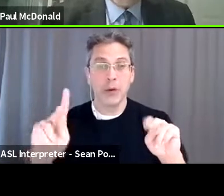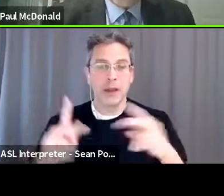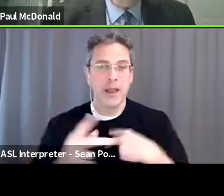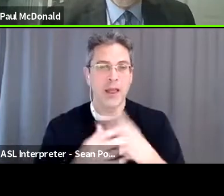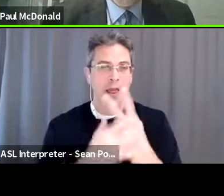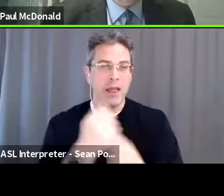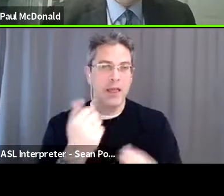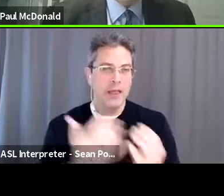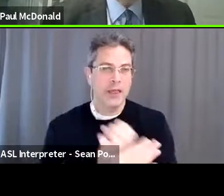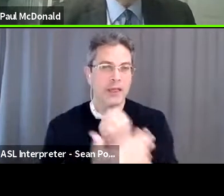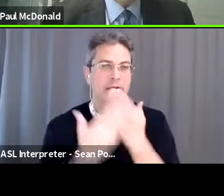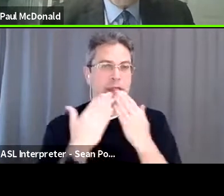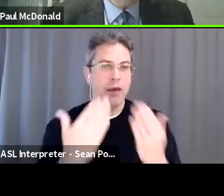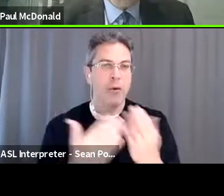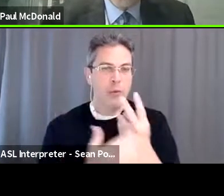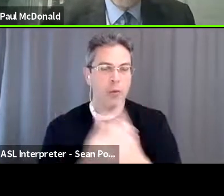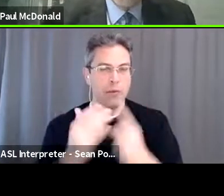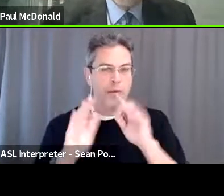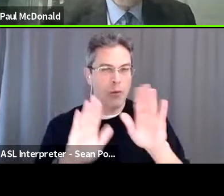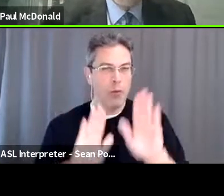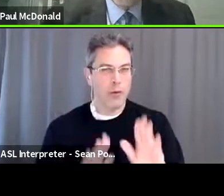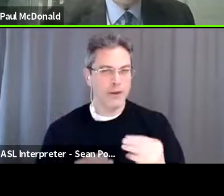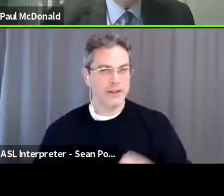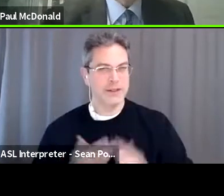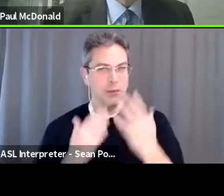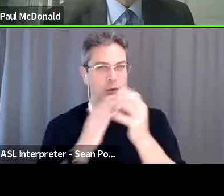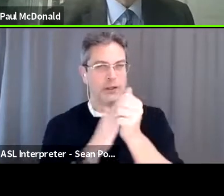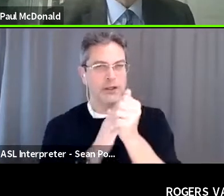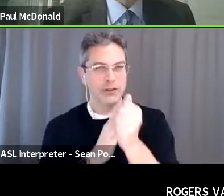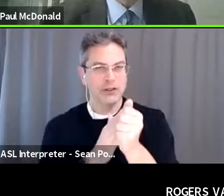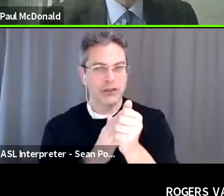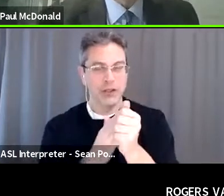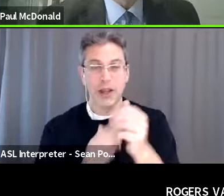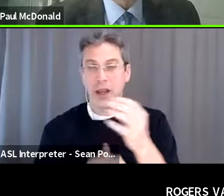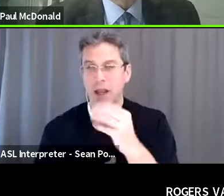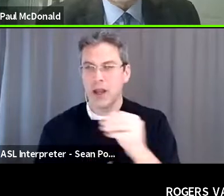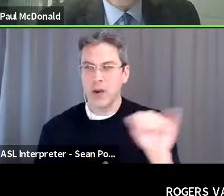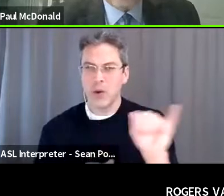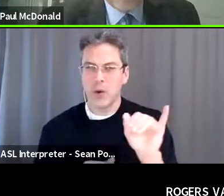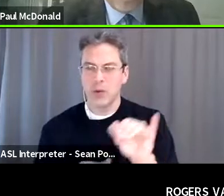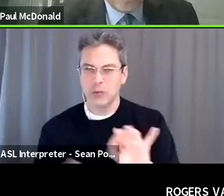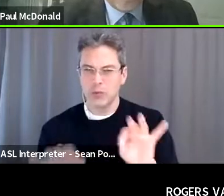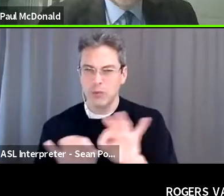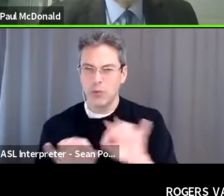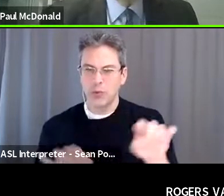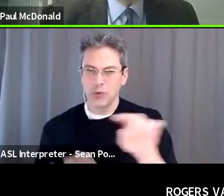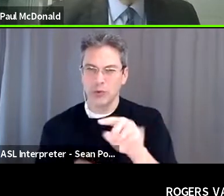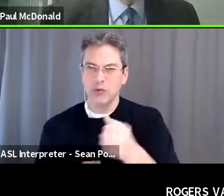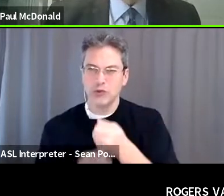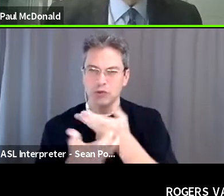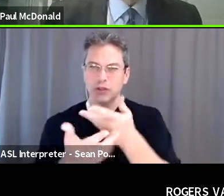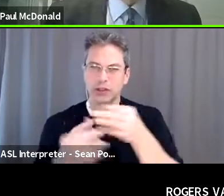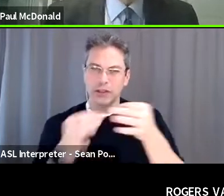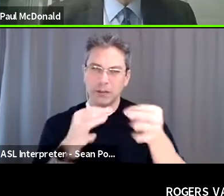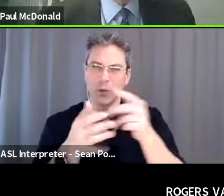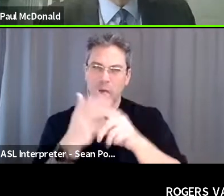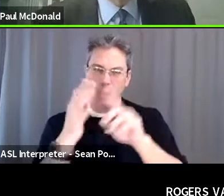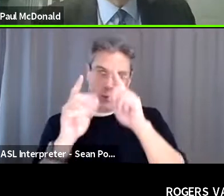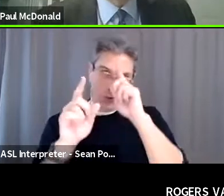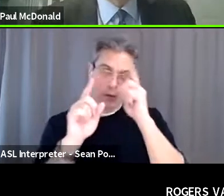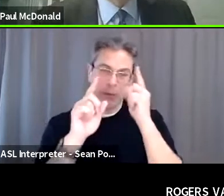all of this, and also for sharing your important mission and agenda of the new center. While I